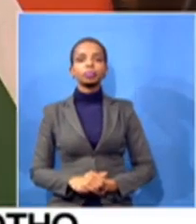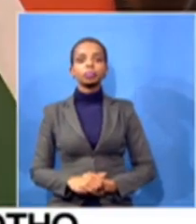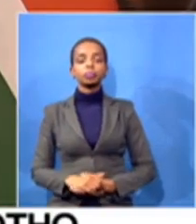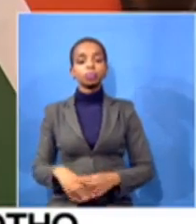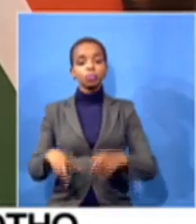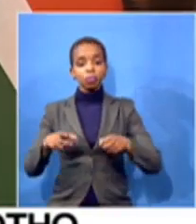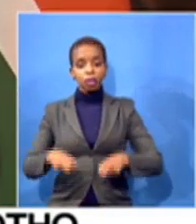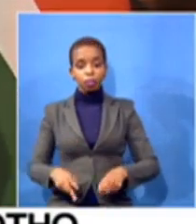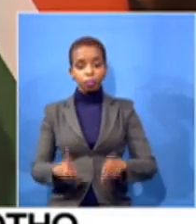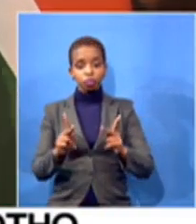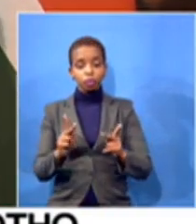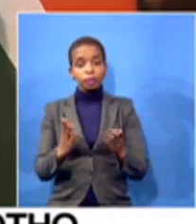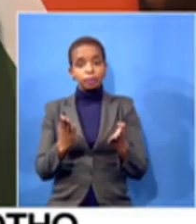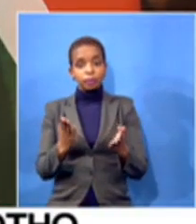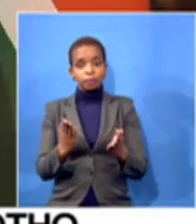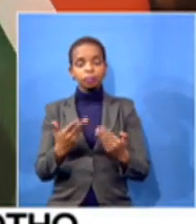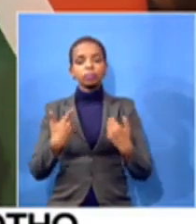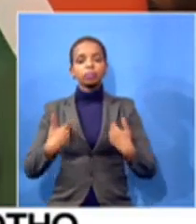opportunity to